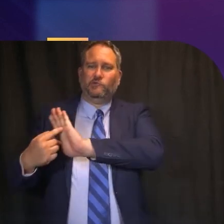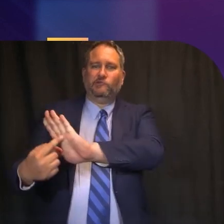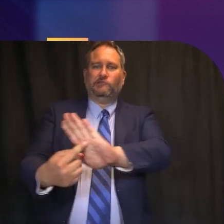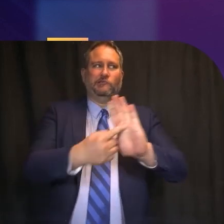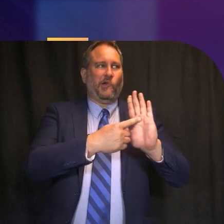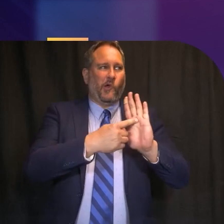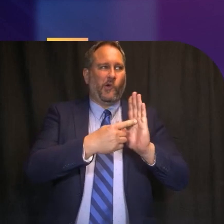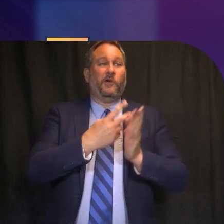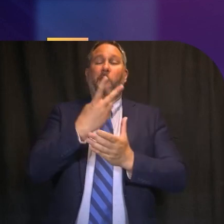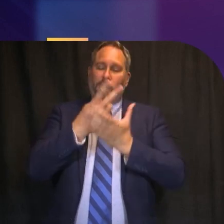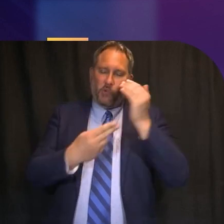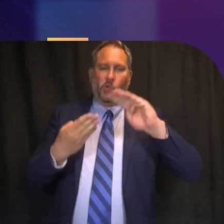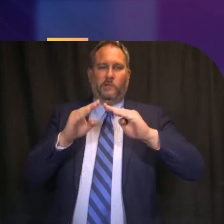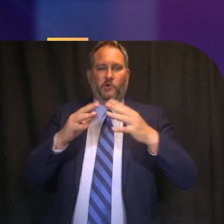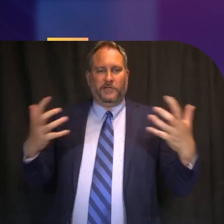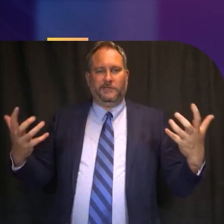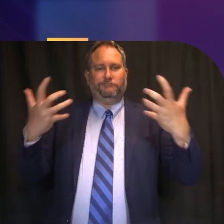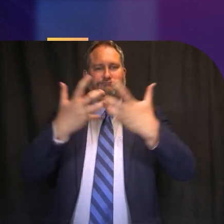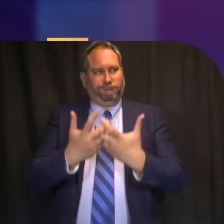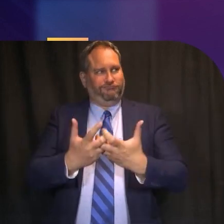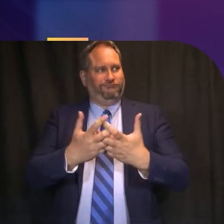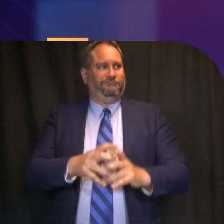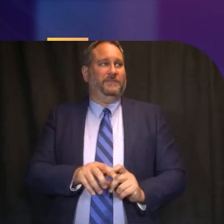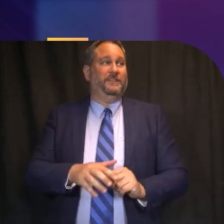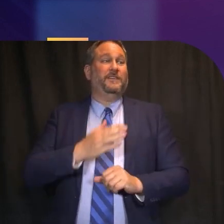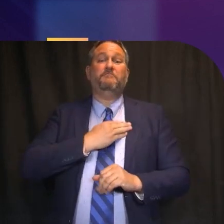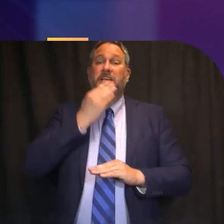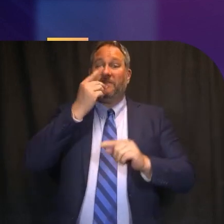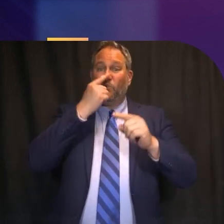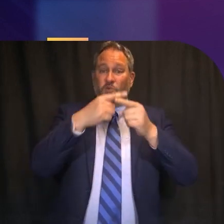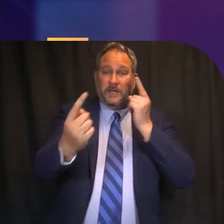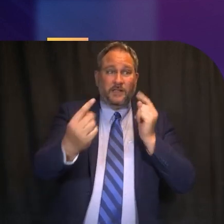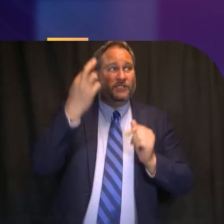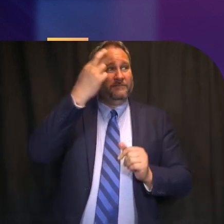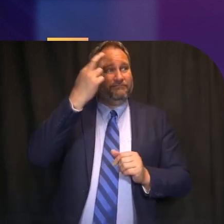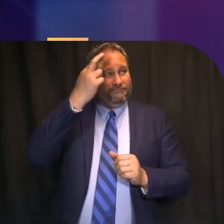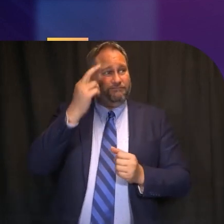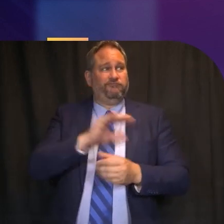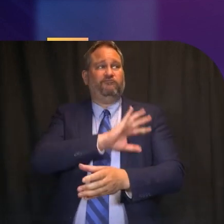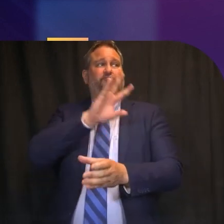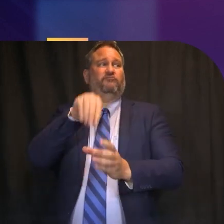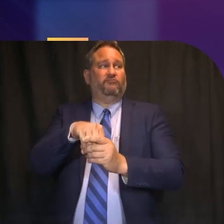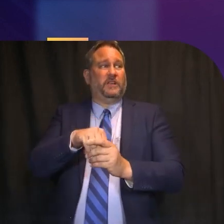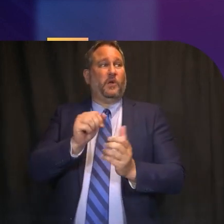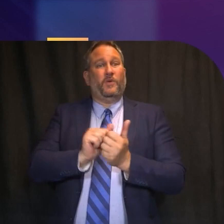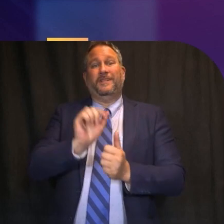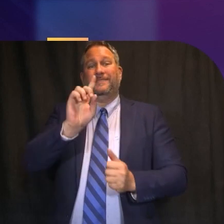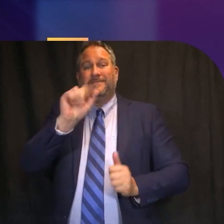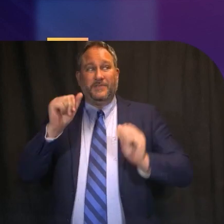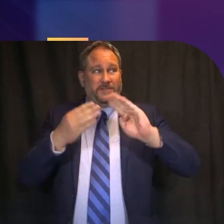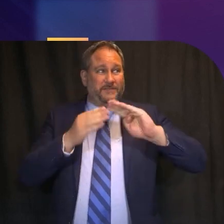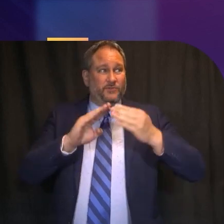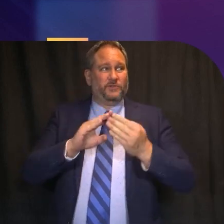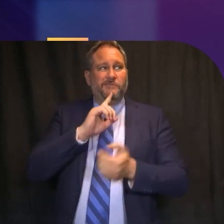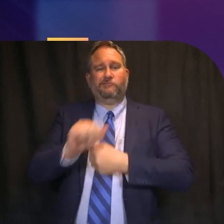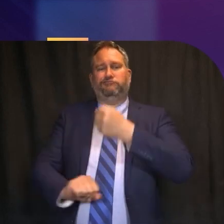to realize that they are connected to a larger disability community that can support their advocacy. Being a Paul G. Hearn awardee means a lot to